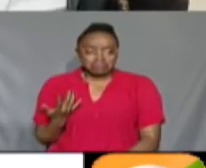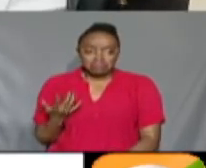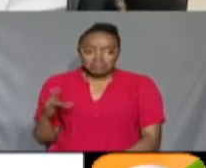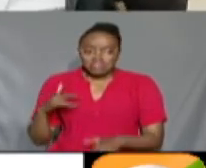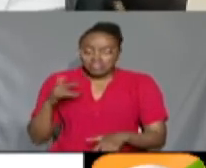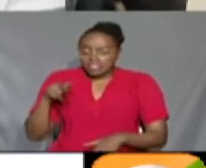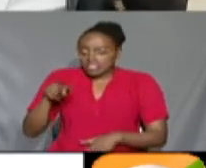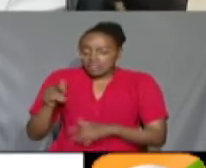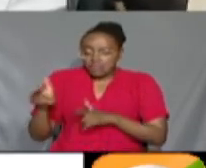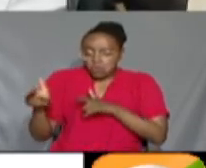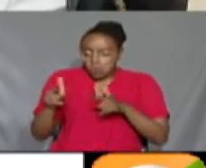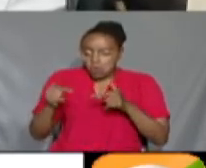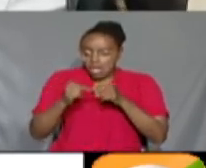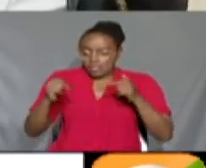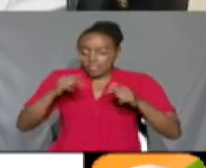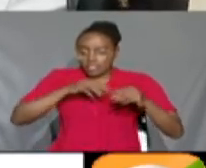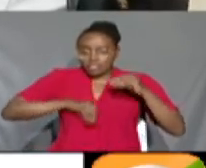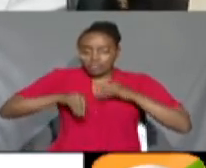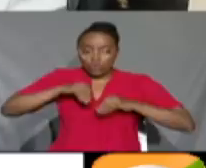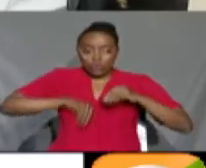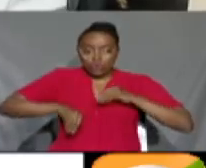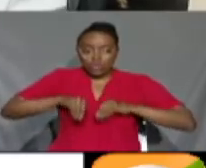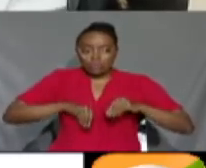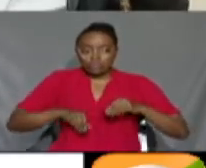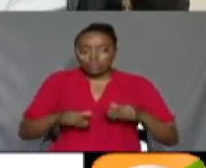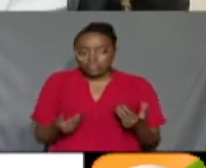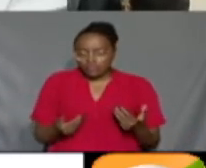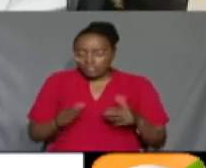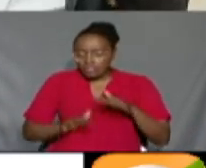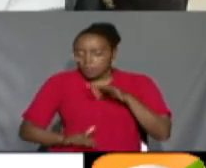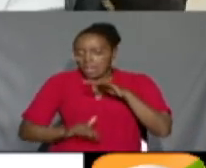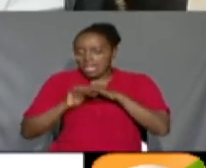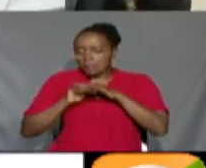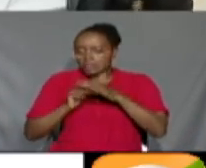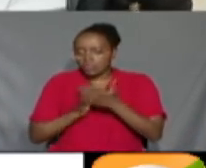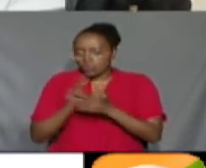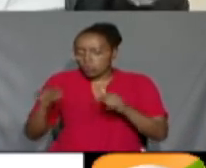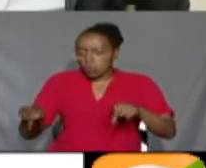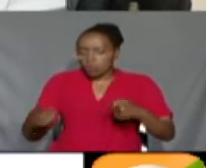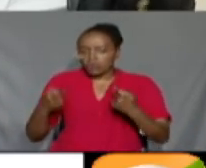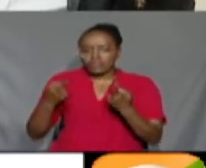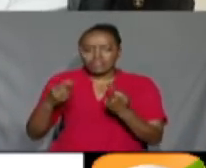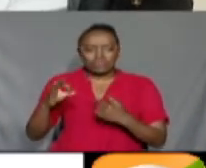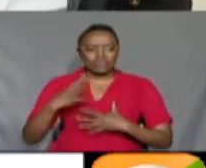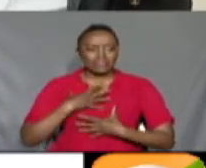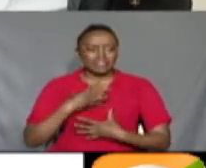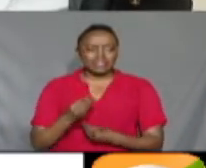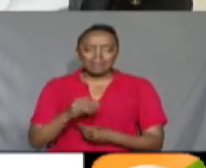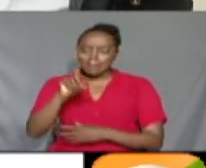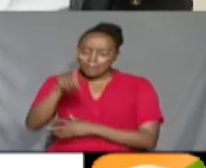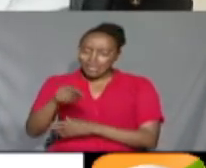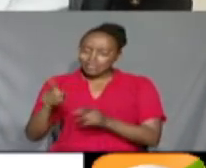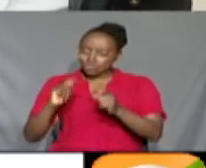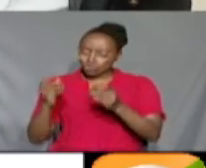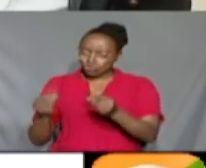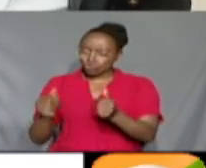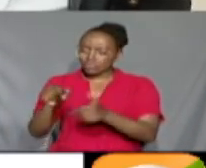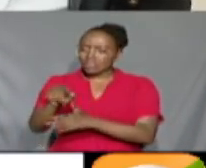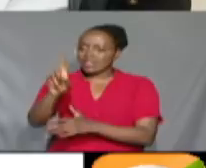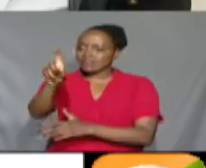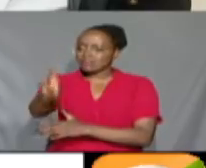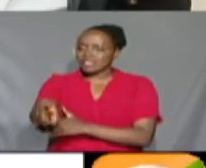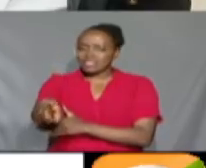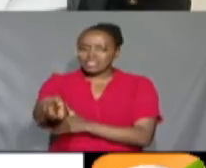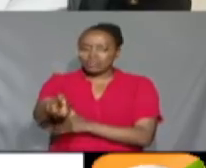his war on corruption is being, limited by conflict of interest. Briefly, so he wants to address that. Tell me this. He